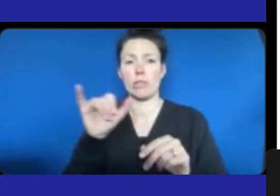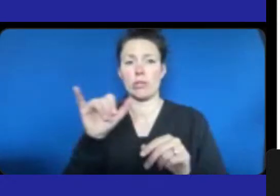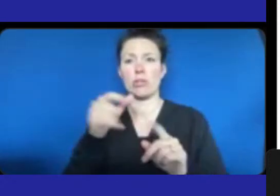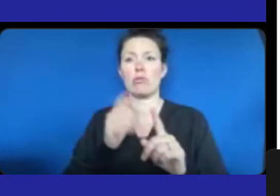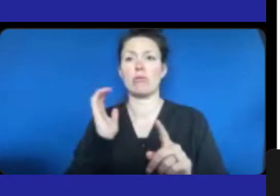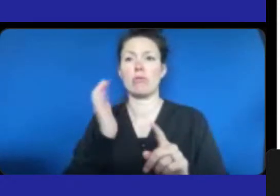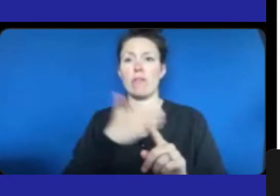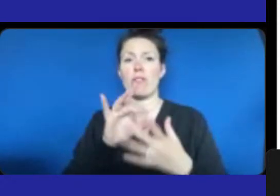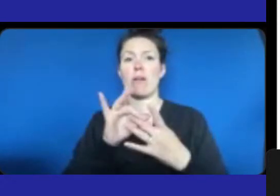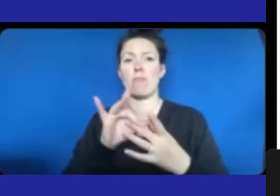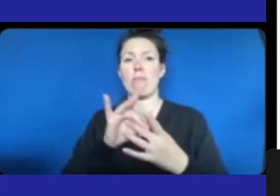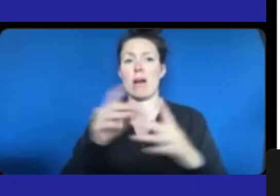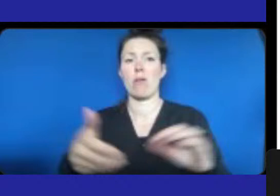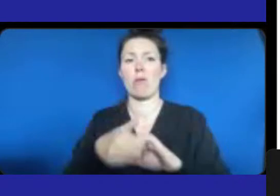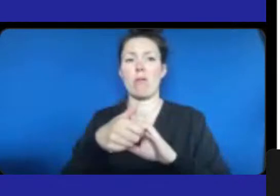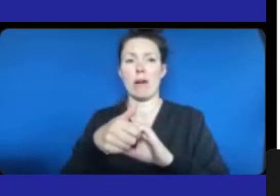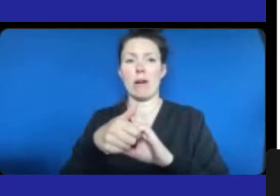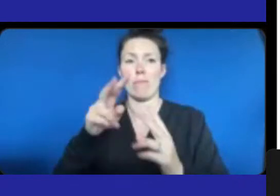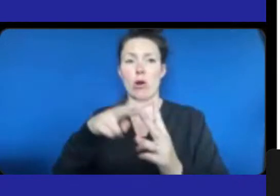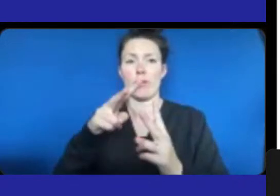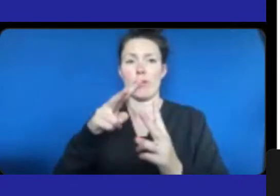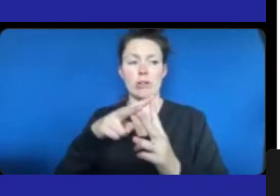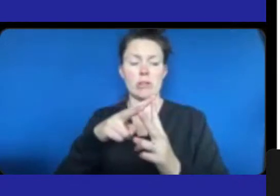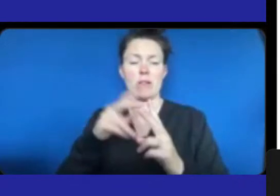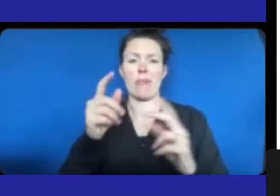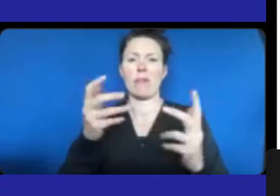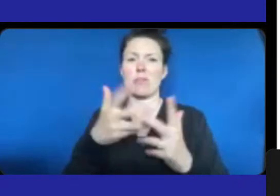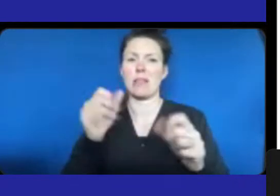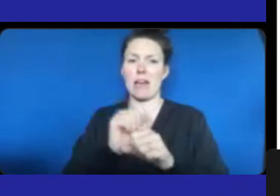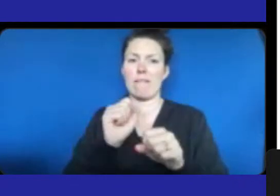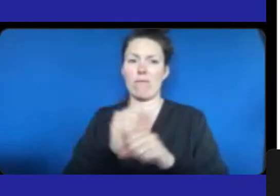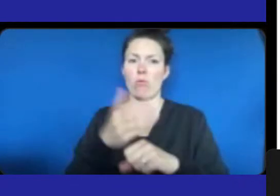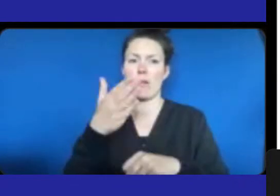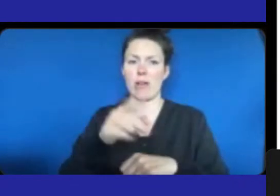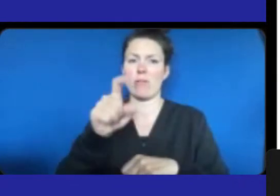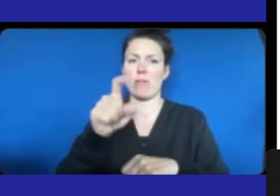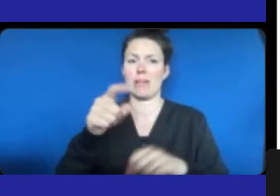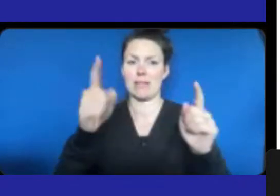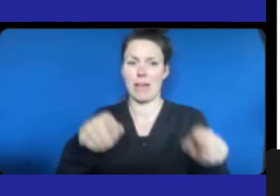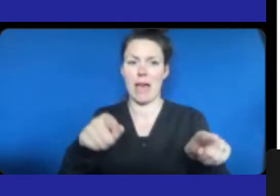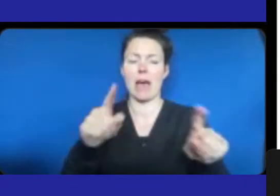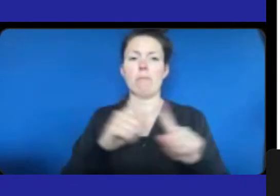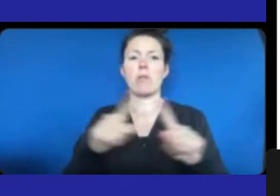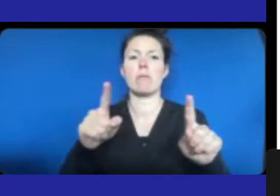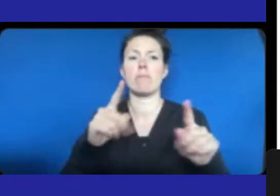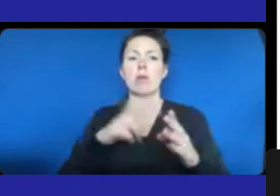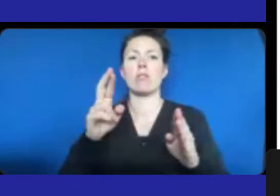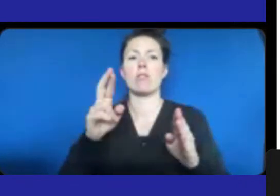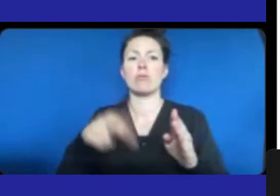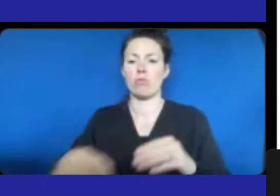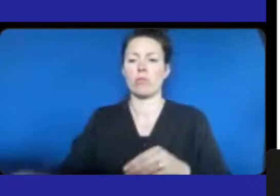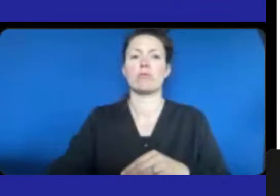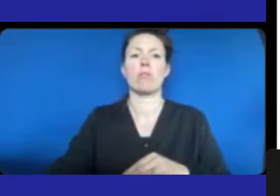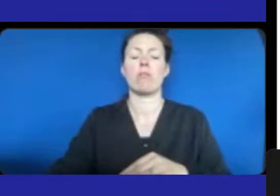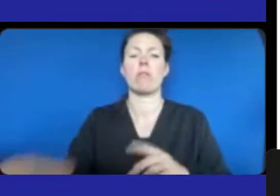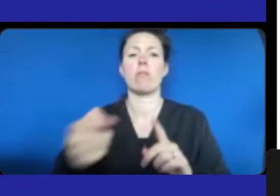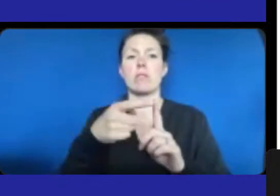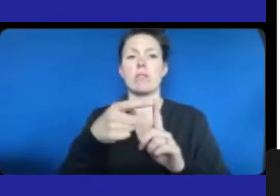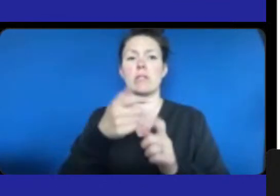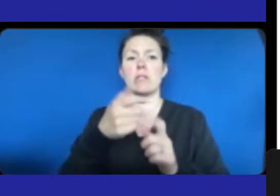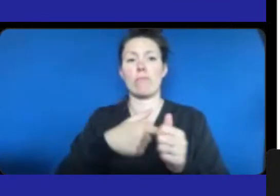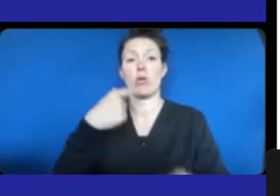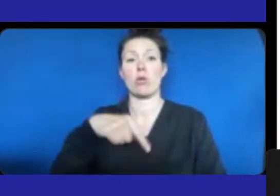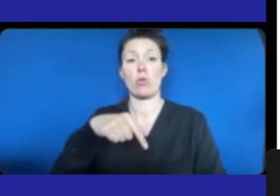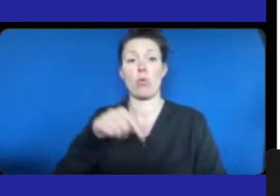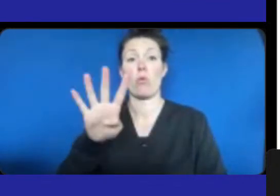affiliate partners. There is a lot to be done there, but the results from the prior quarter were